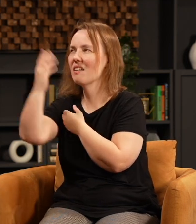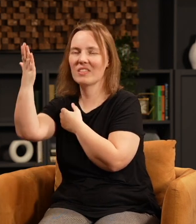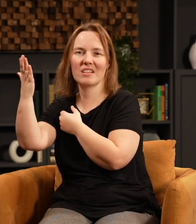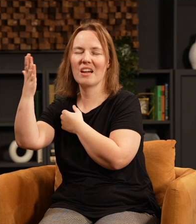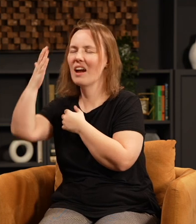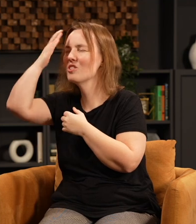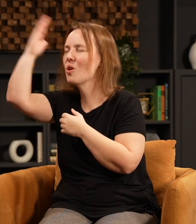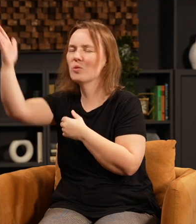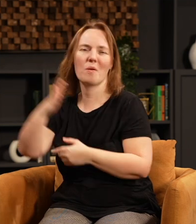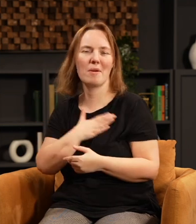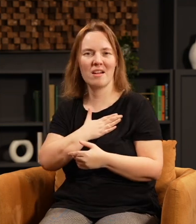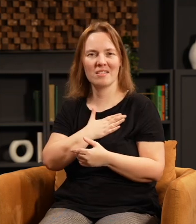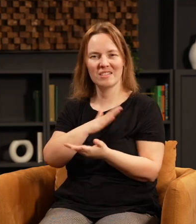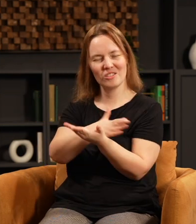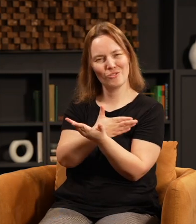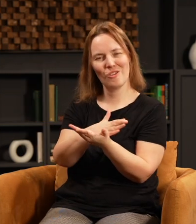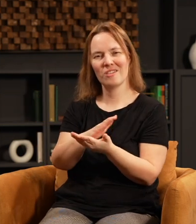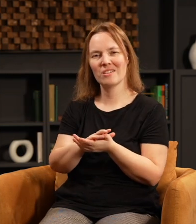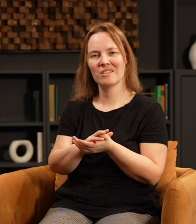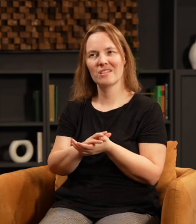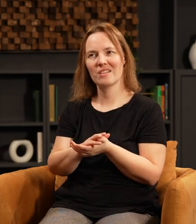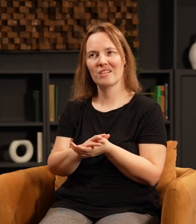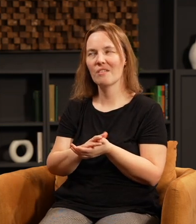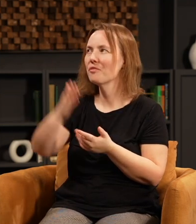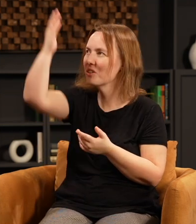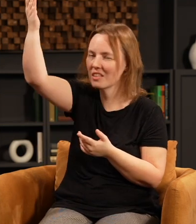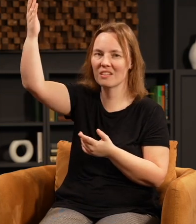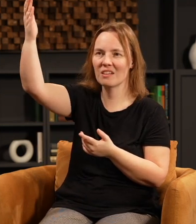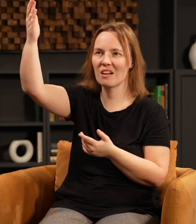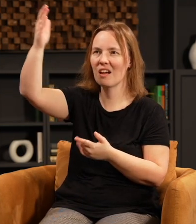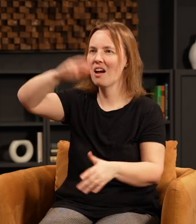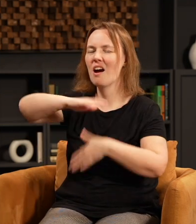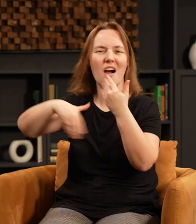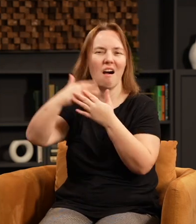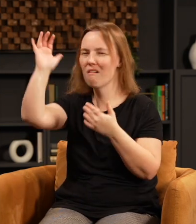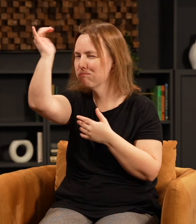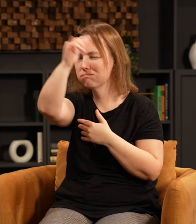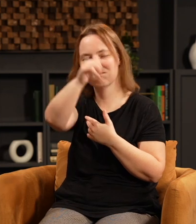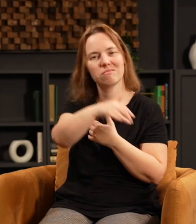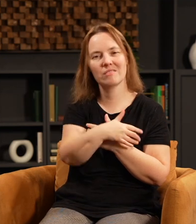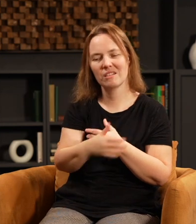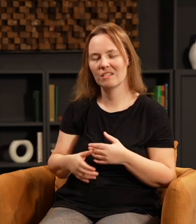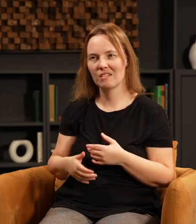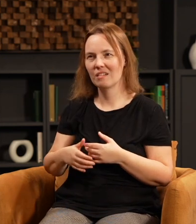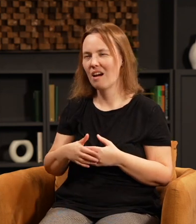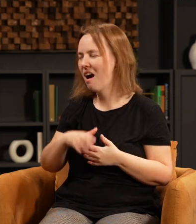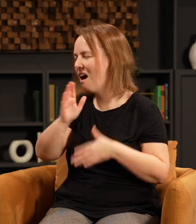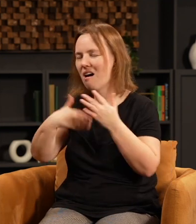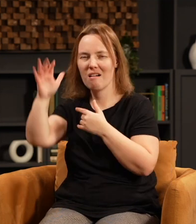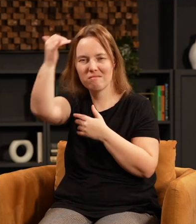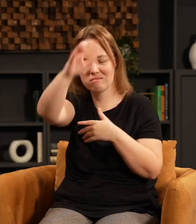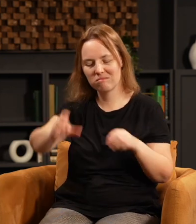know thou art mine. And here's the key. And here's the key. For thee. All the follies. All